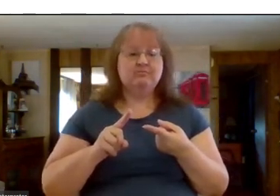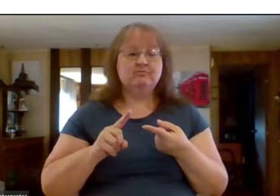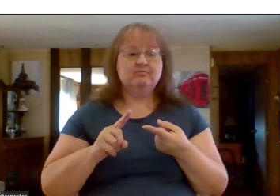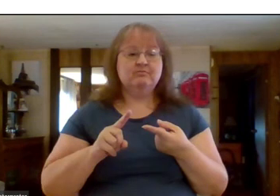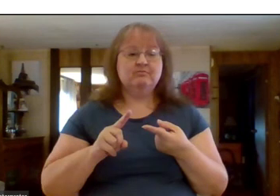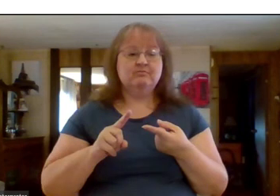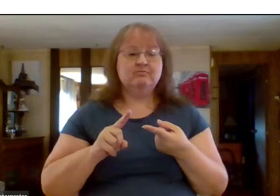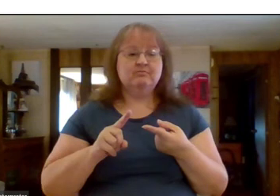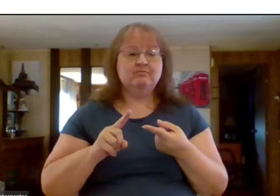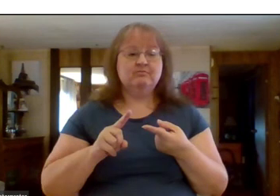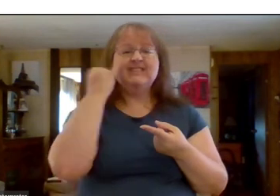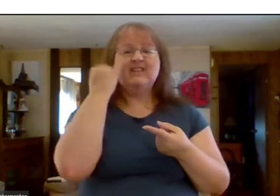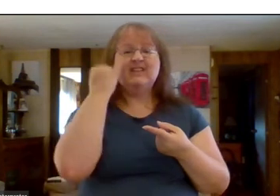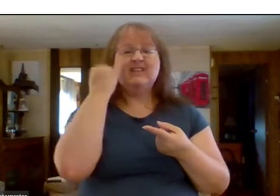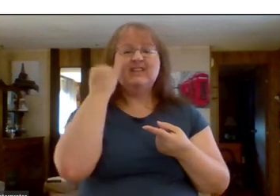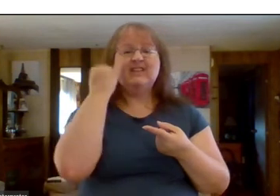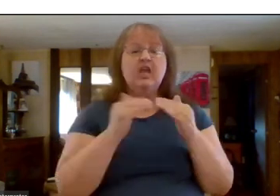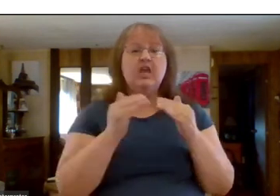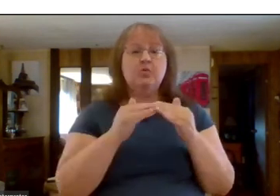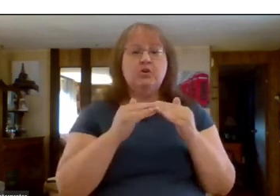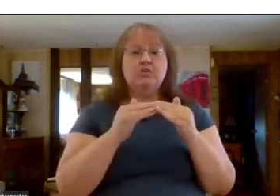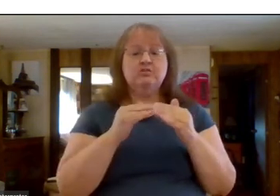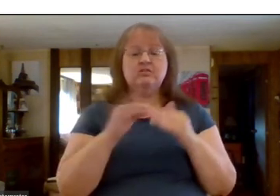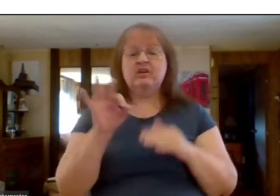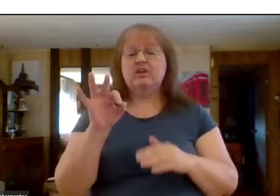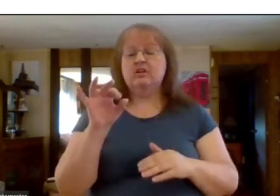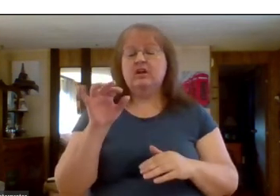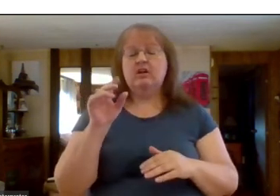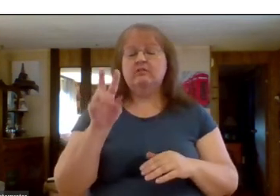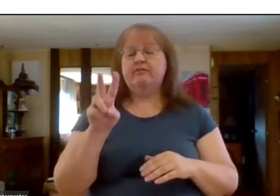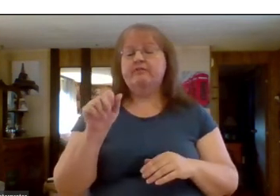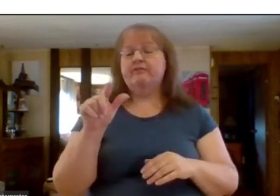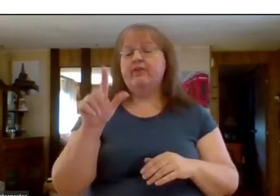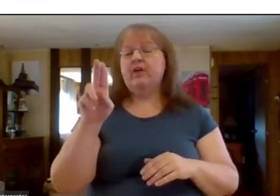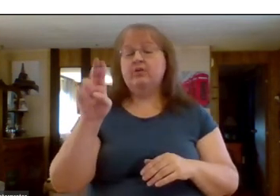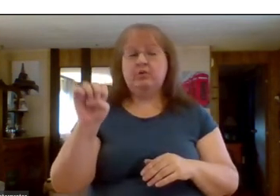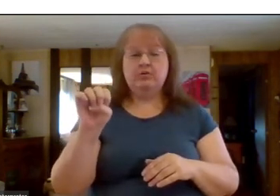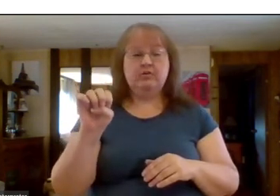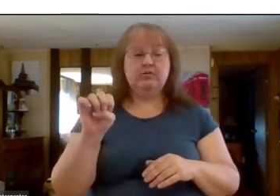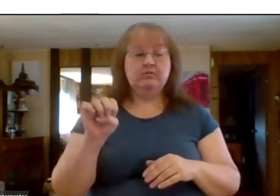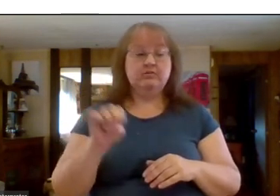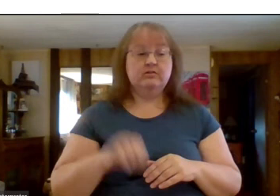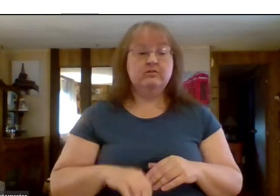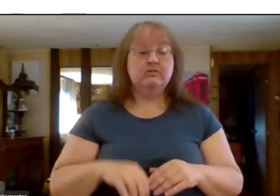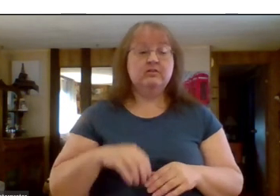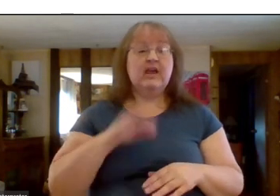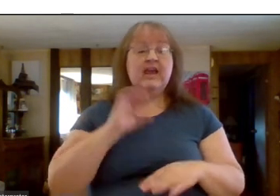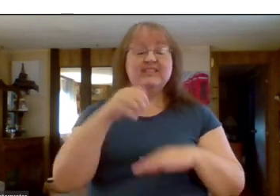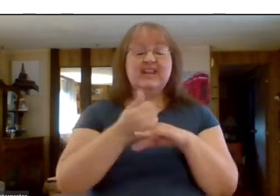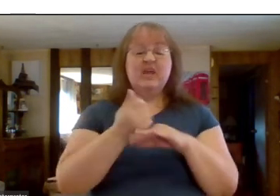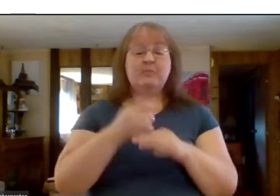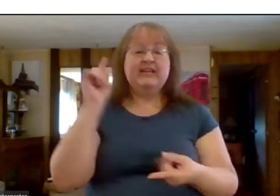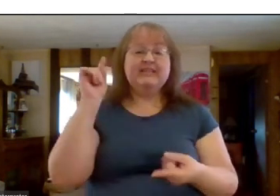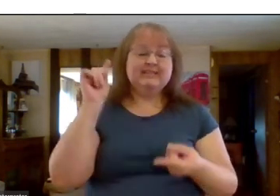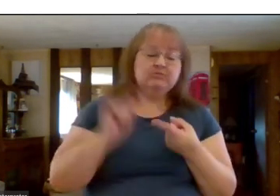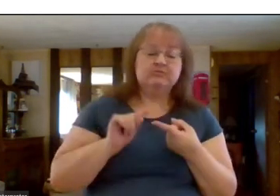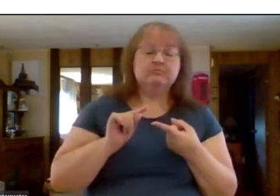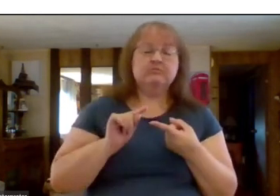simplify them to see if they equaled in value, if they were equivalent in its simplest